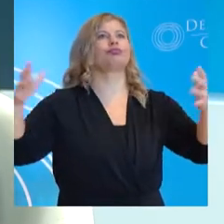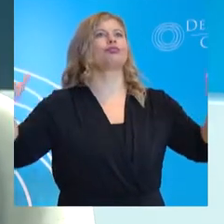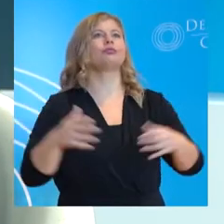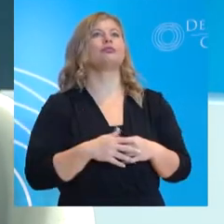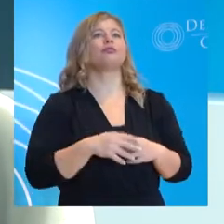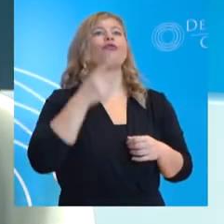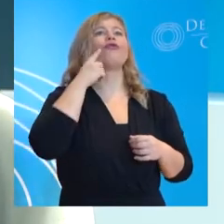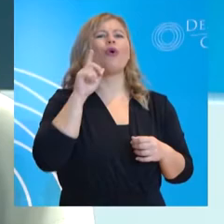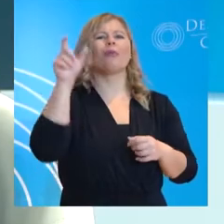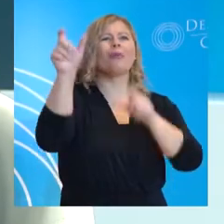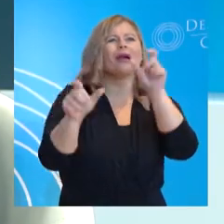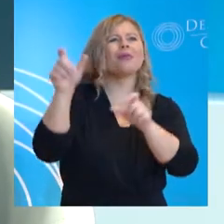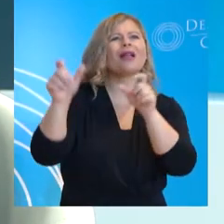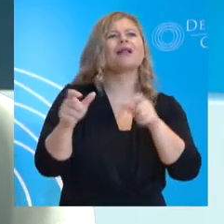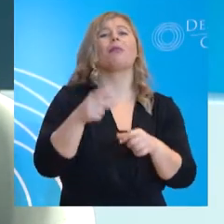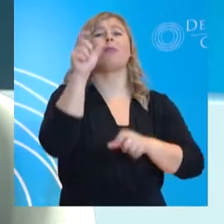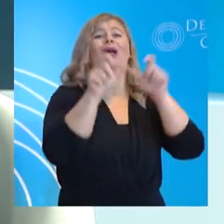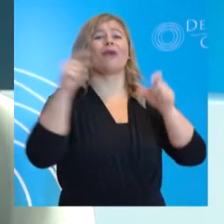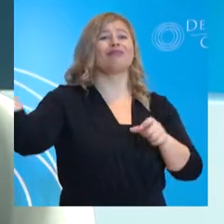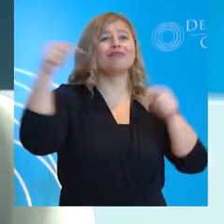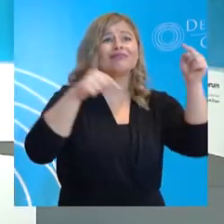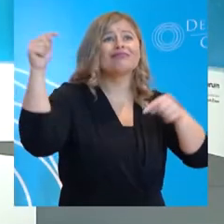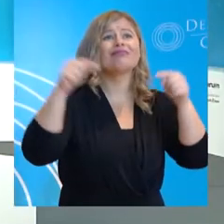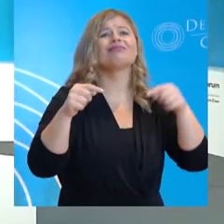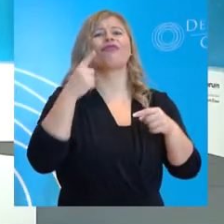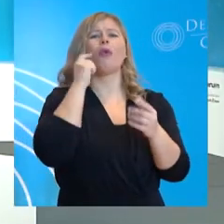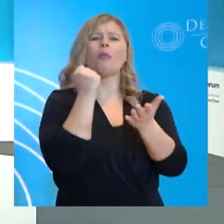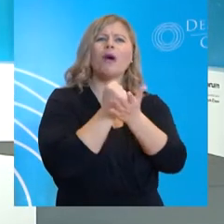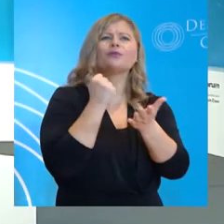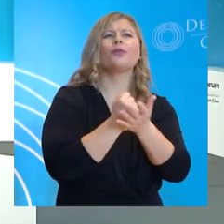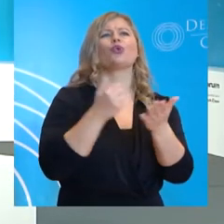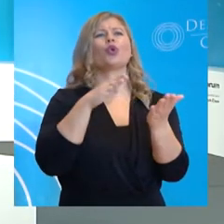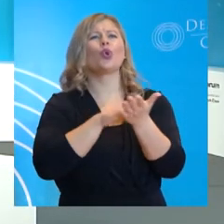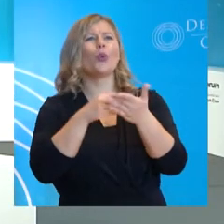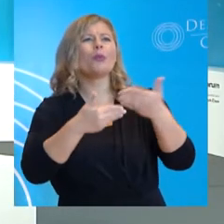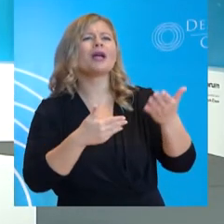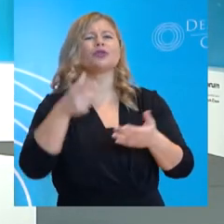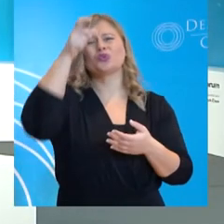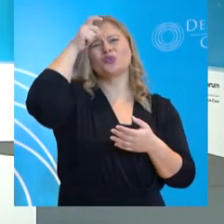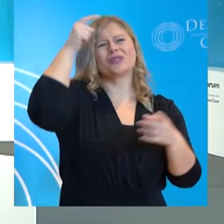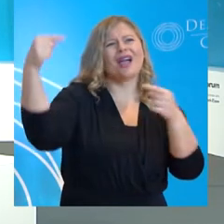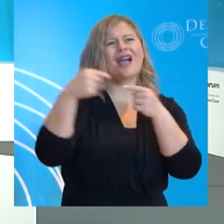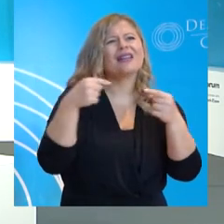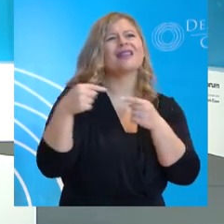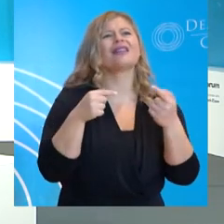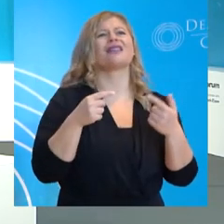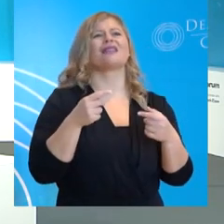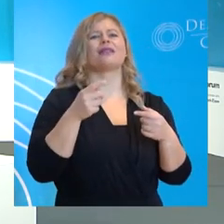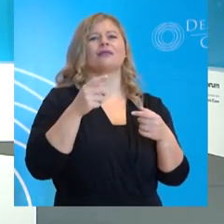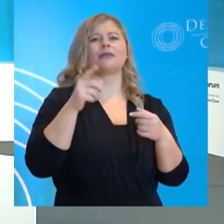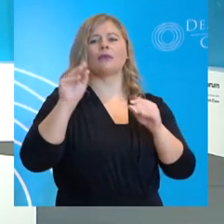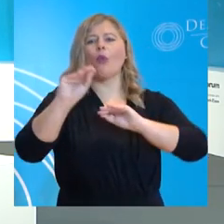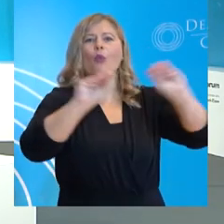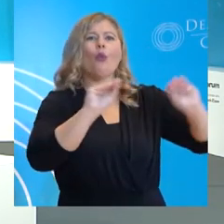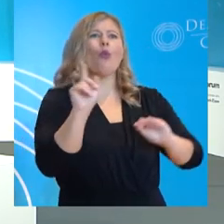since 2015, certainly, in kind of distributing people. So the charges are, of course, that